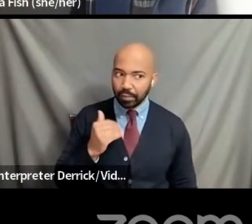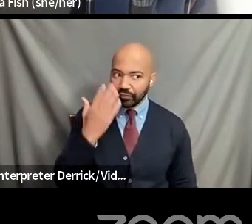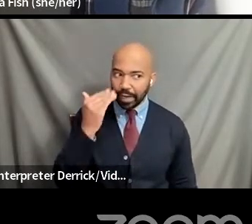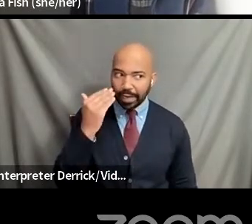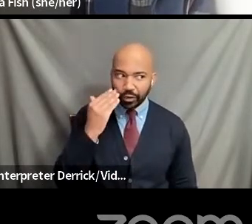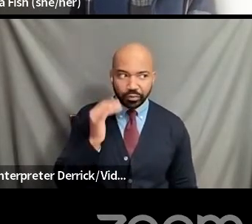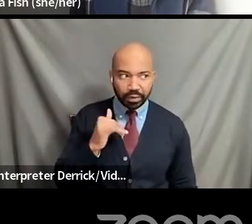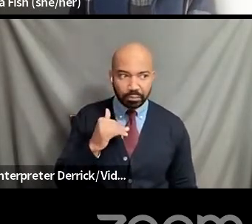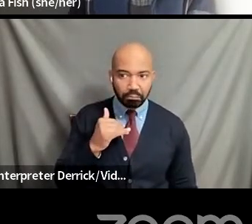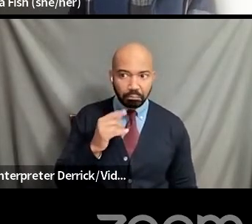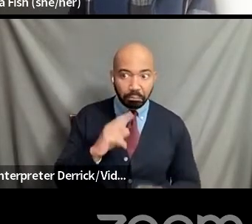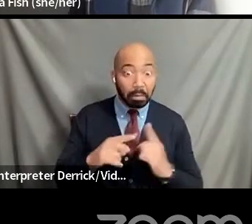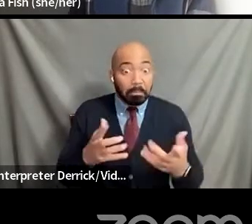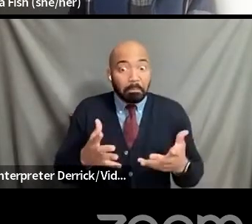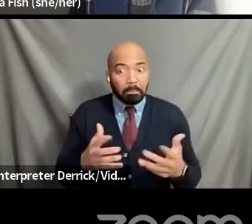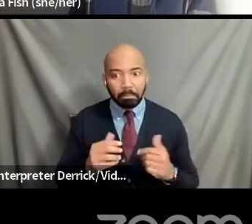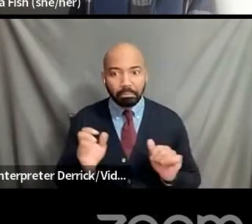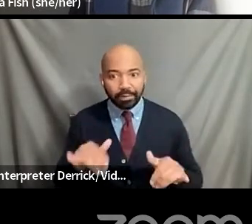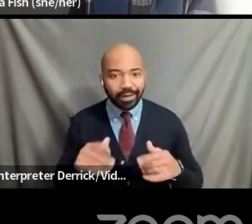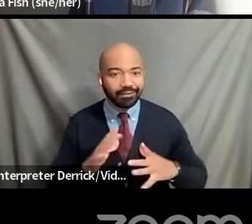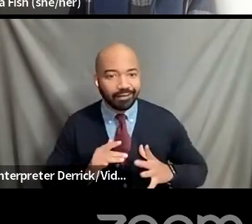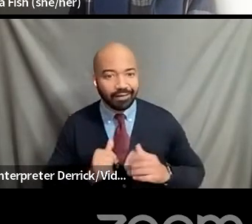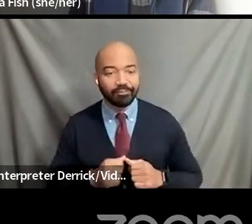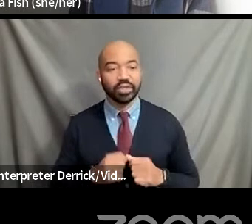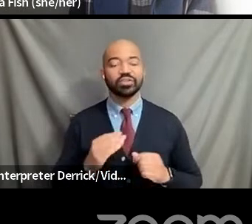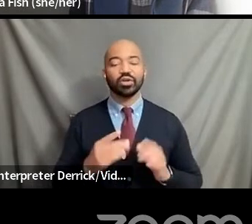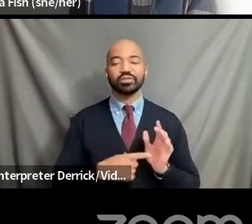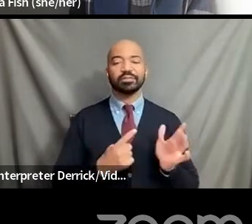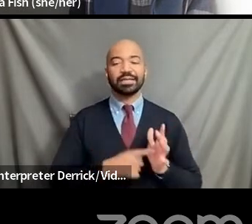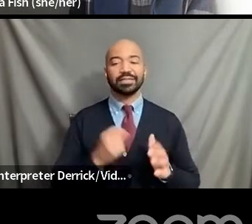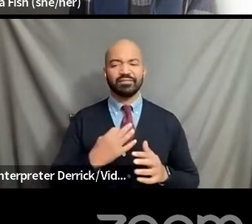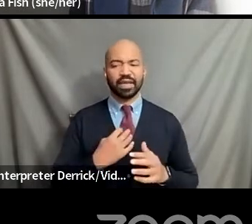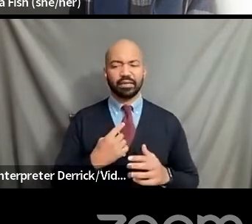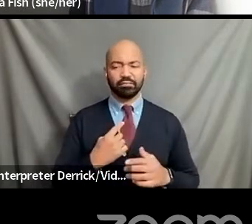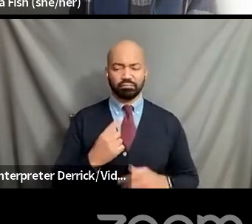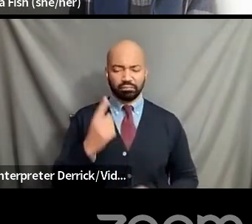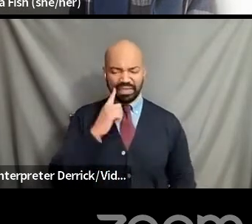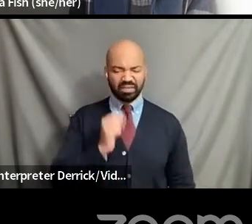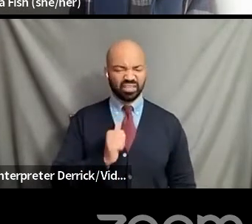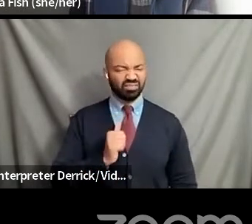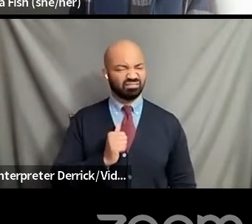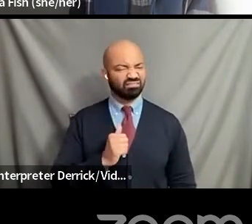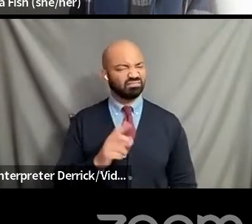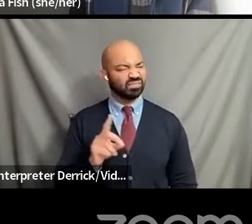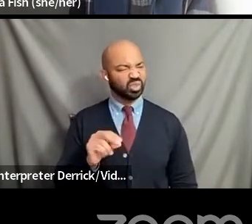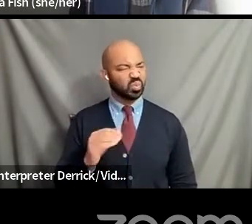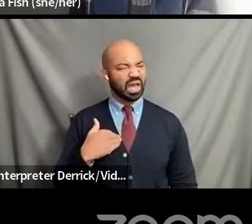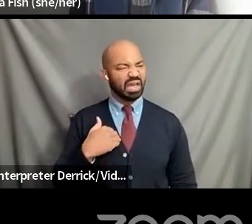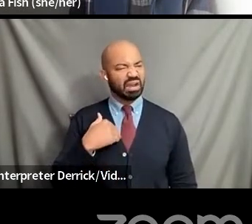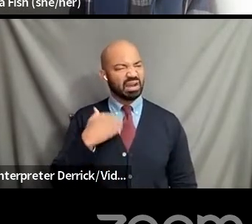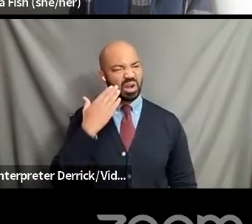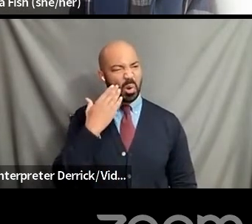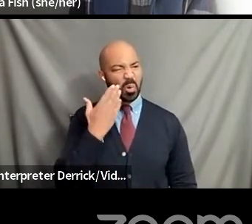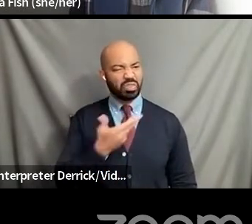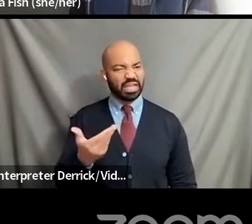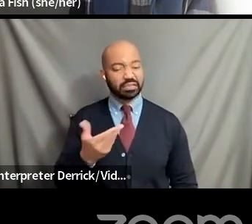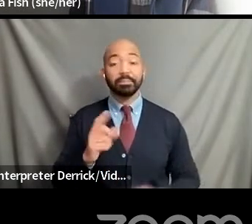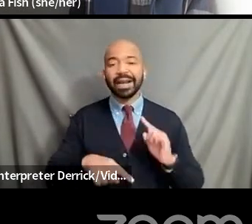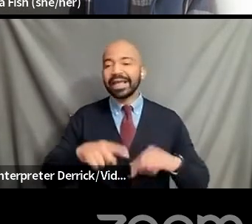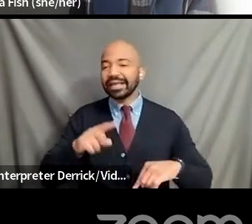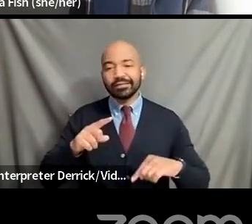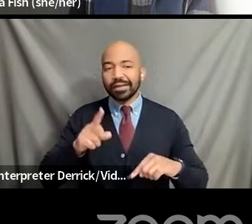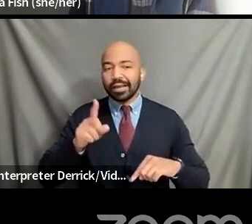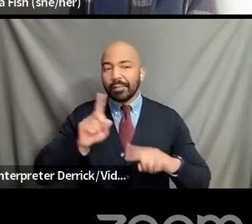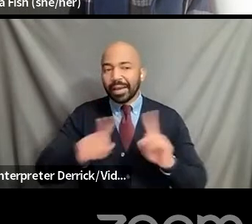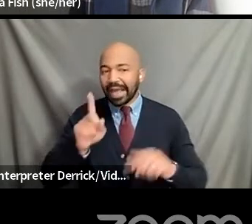helped me a lot with questioning if I actually know anything. That and just knowing that I can't be an expert in everything.